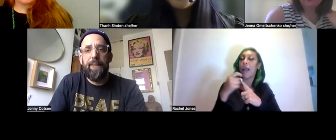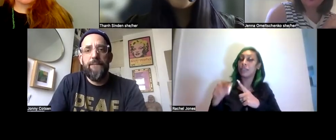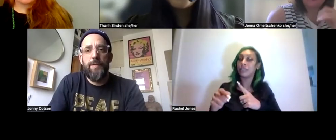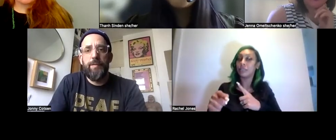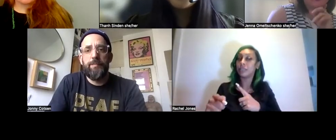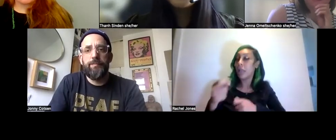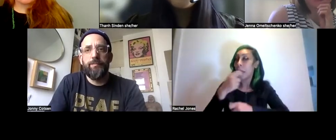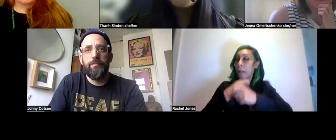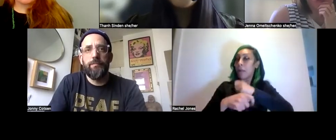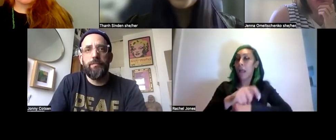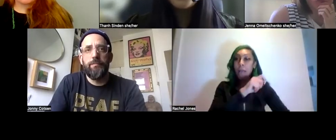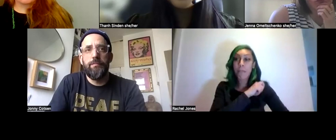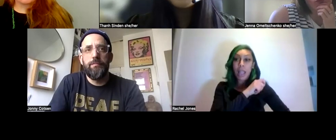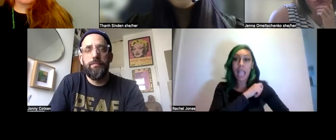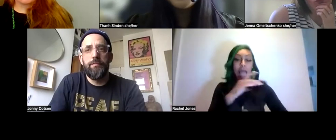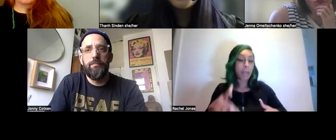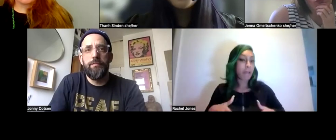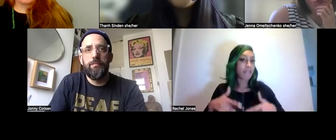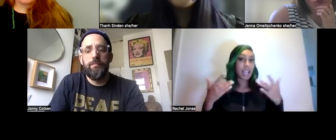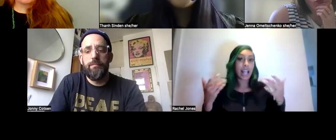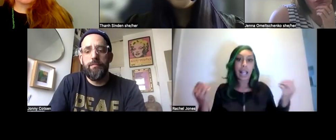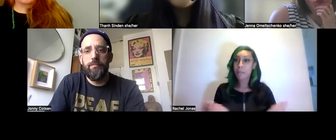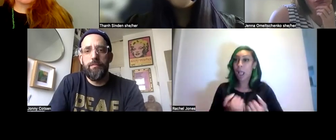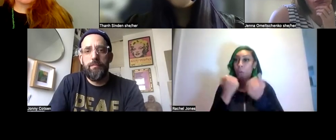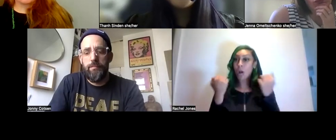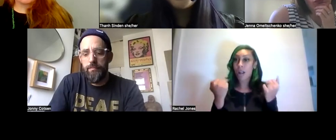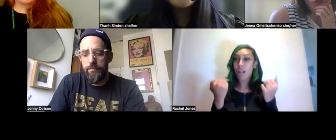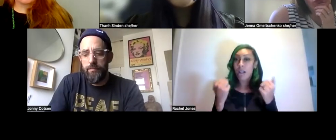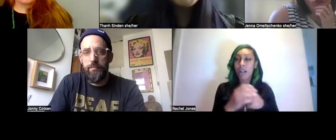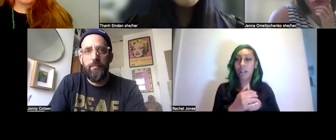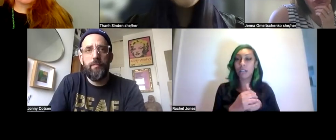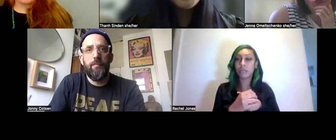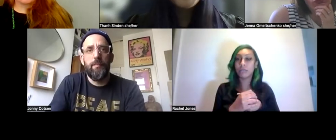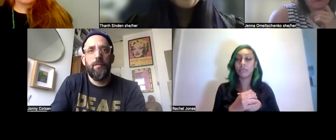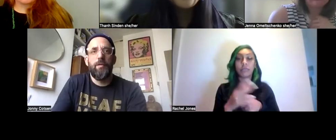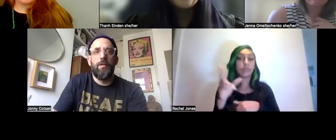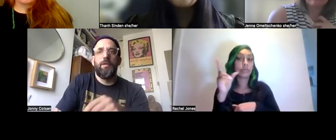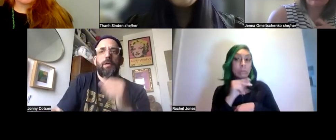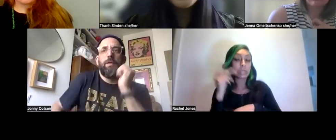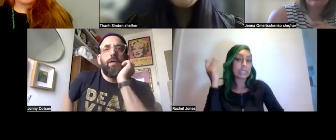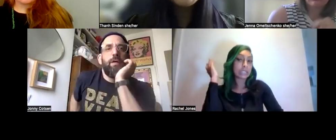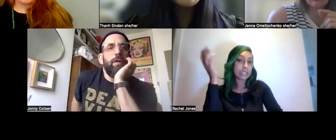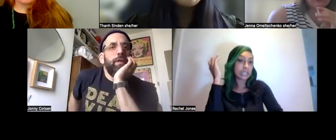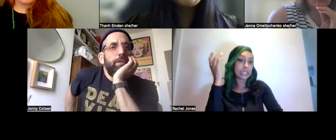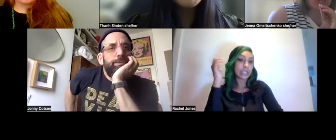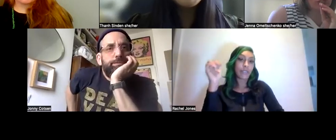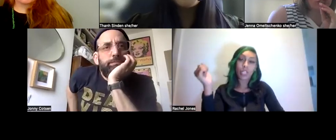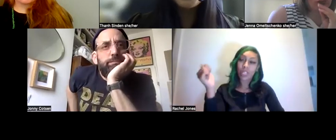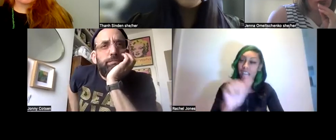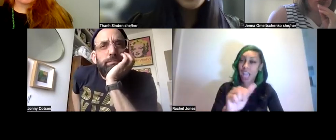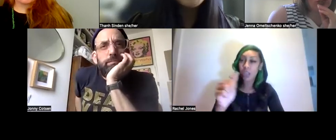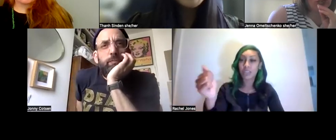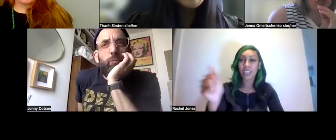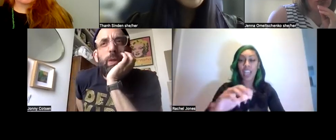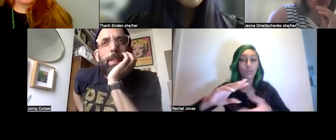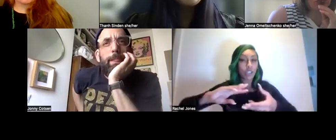and become a member, have felt more empowered to speak for themselves, to speak and to